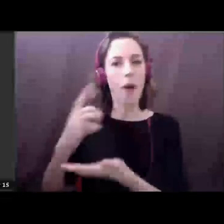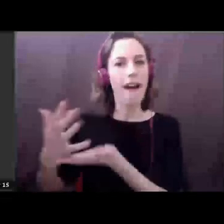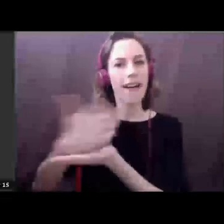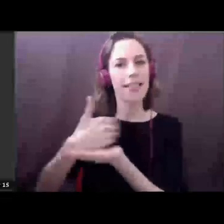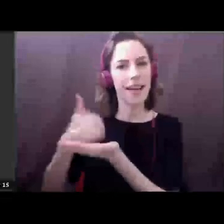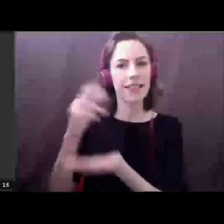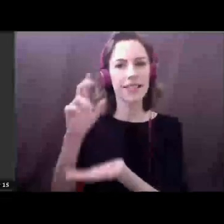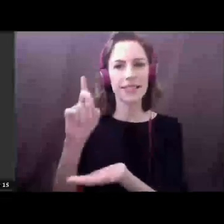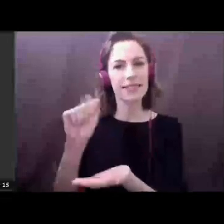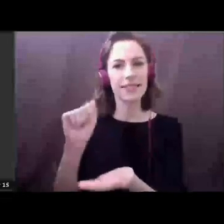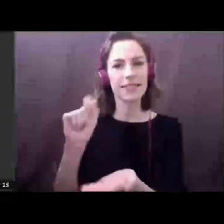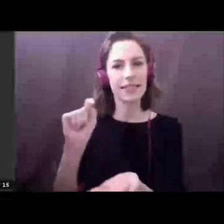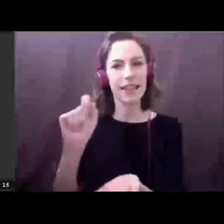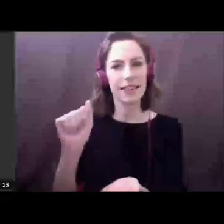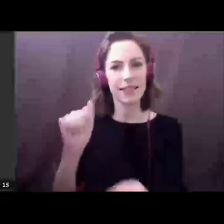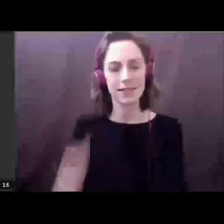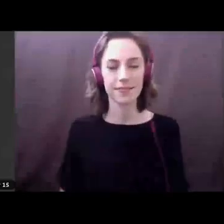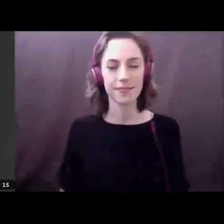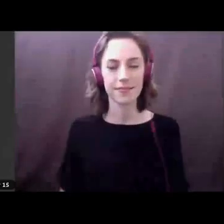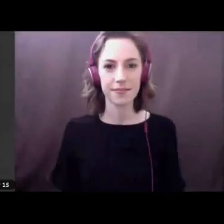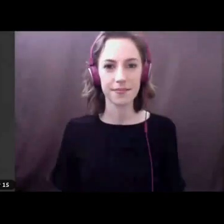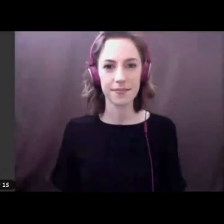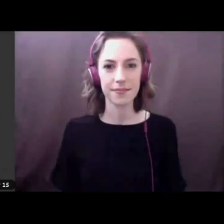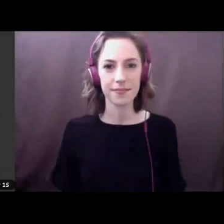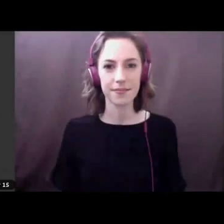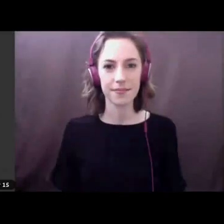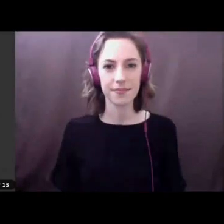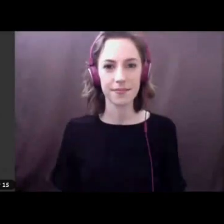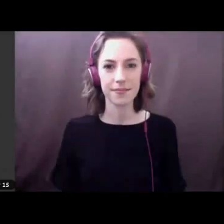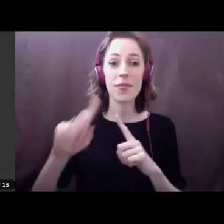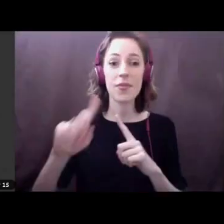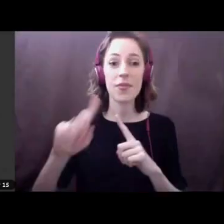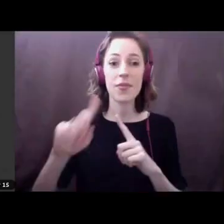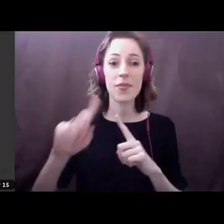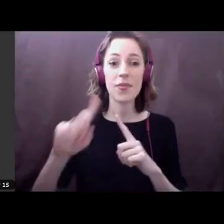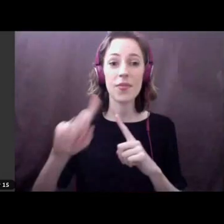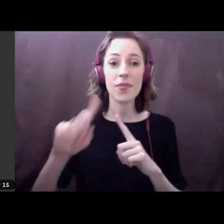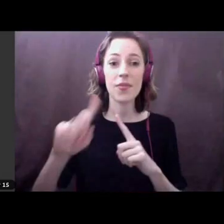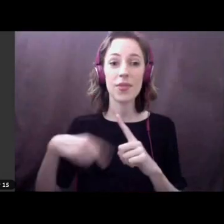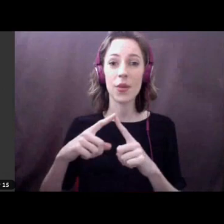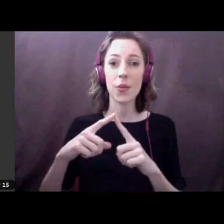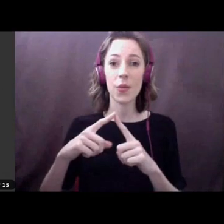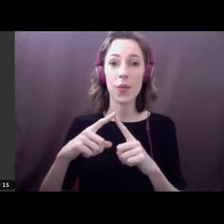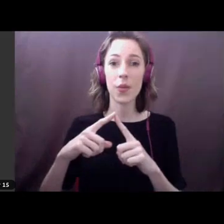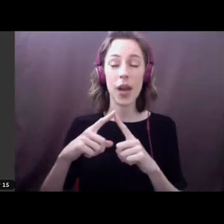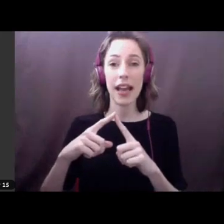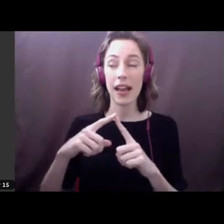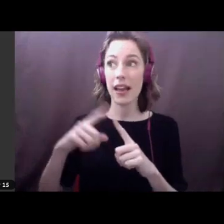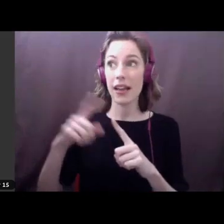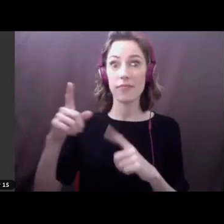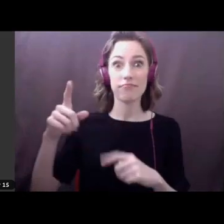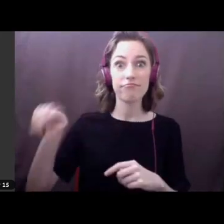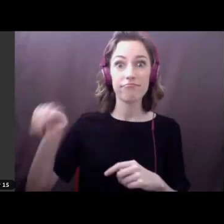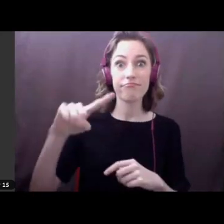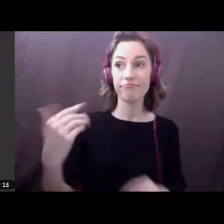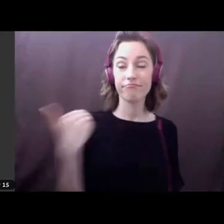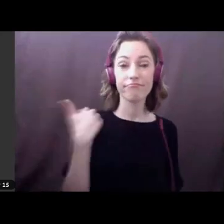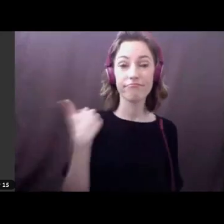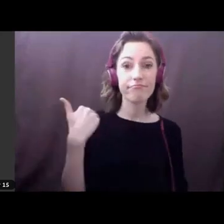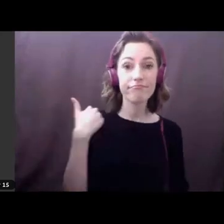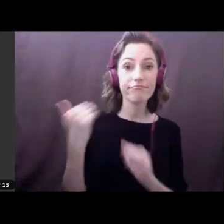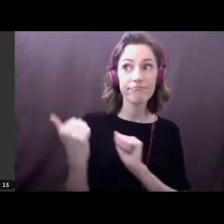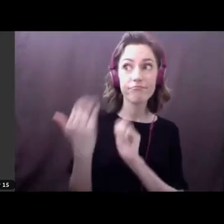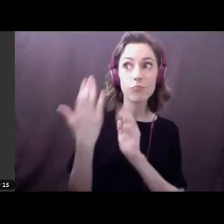When the Washington Group was approached to look at a modification of the child